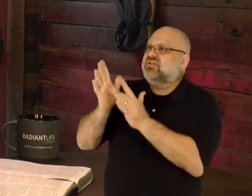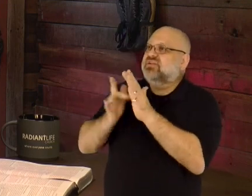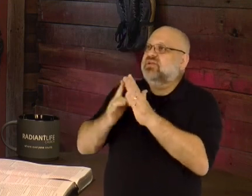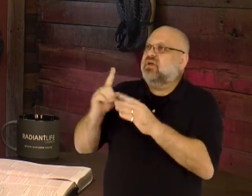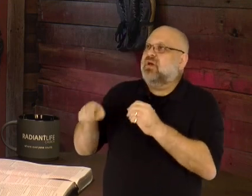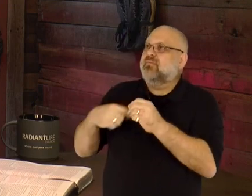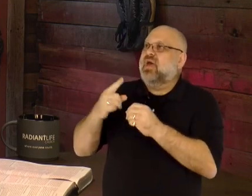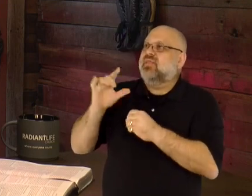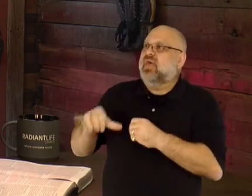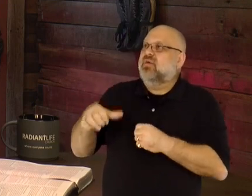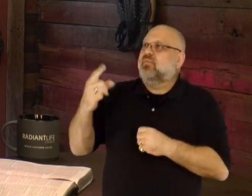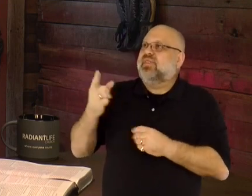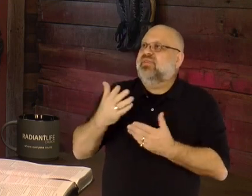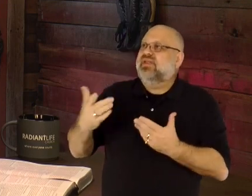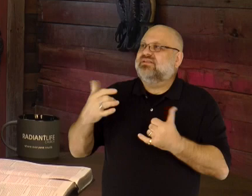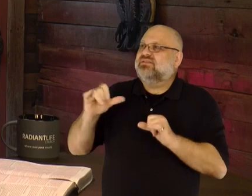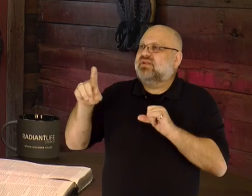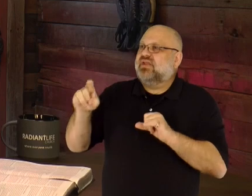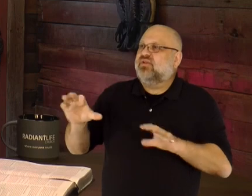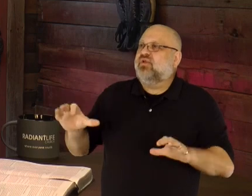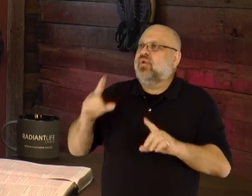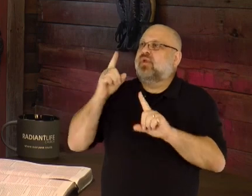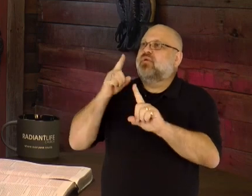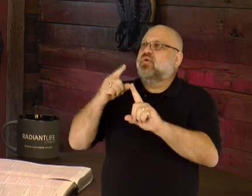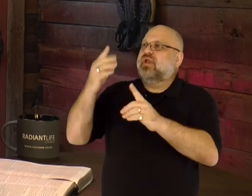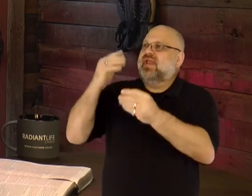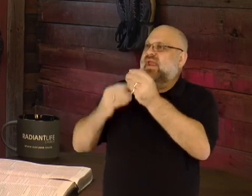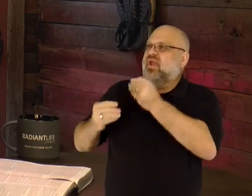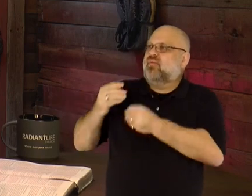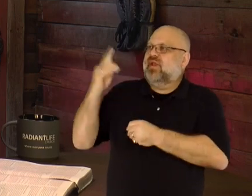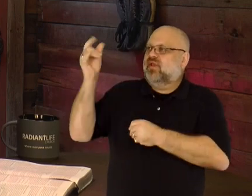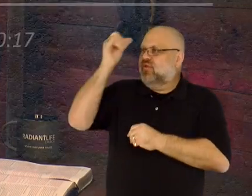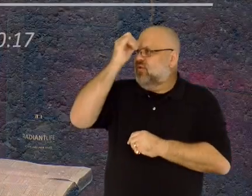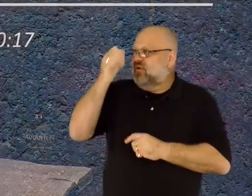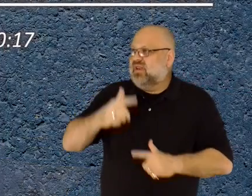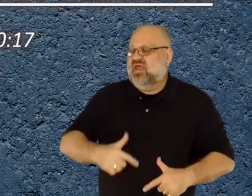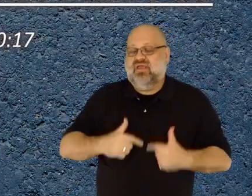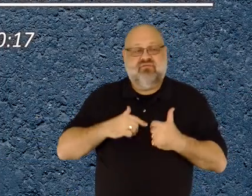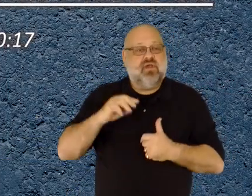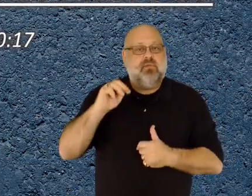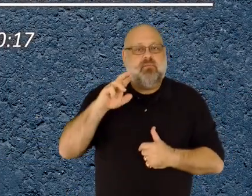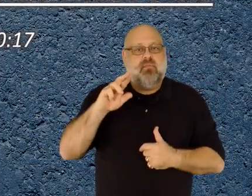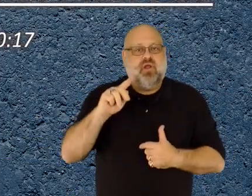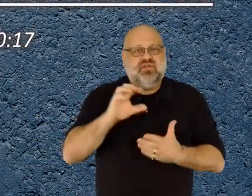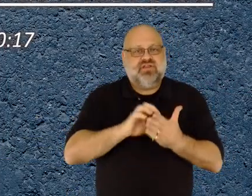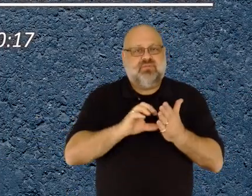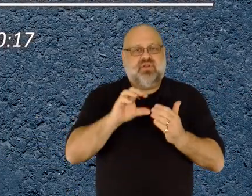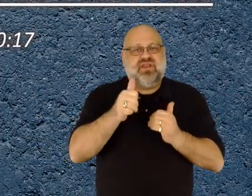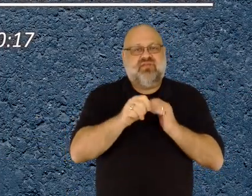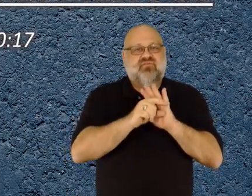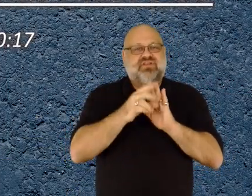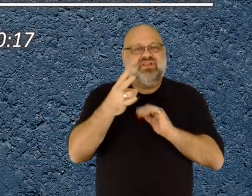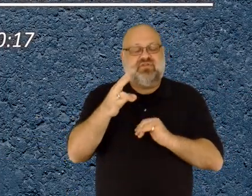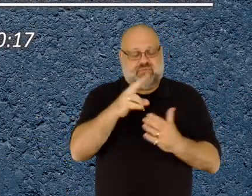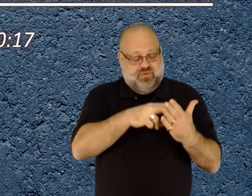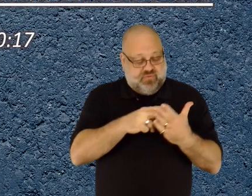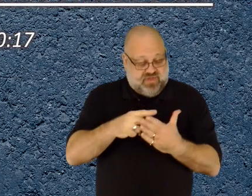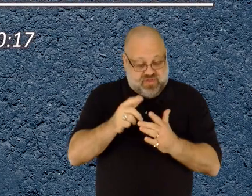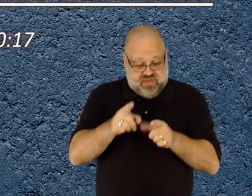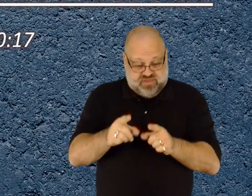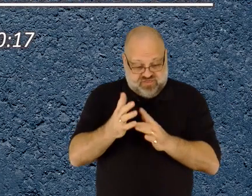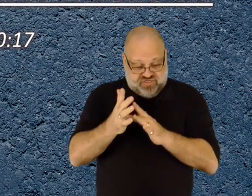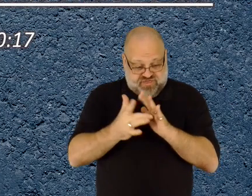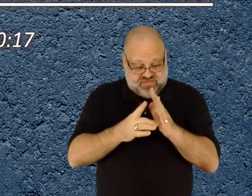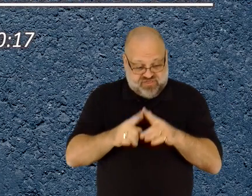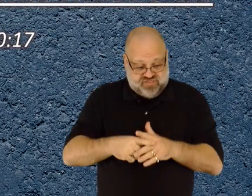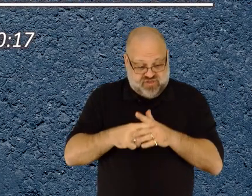do in order to inherit eternal life. In Mark 10:17, we read, "As Jesus started on his way, a man ran